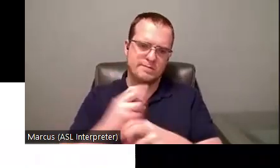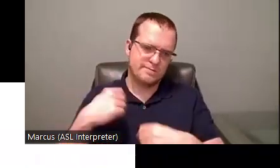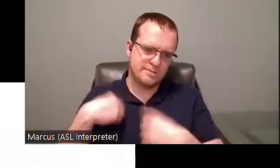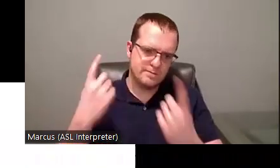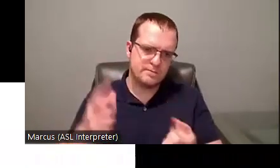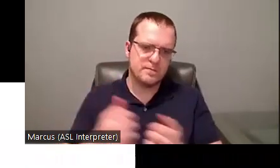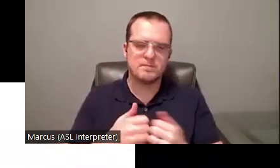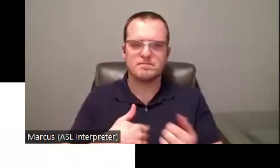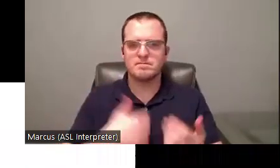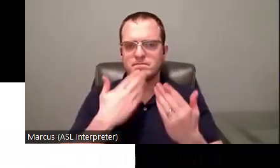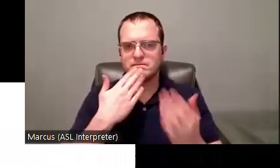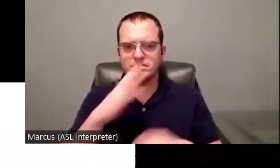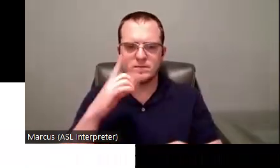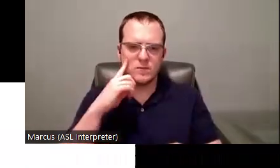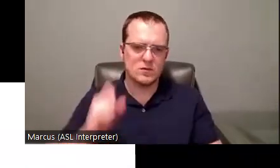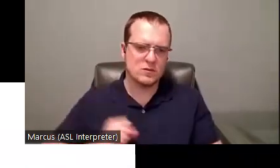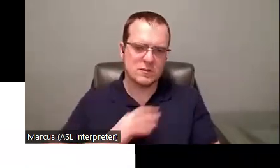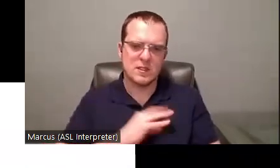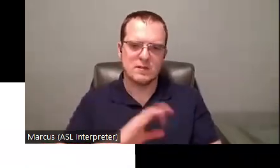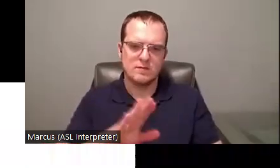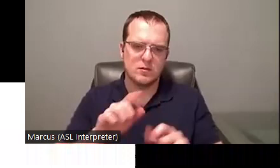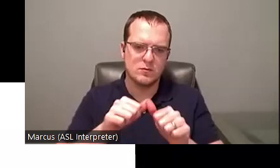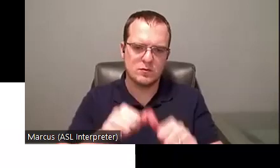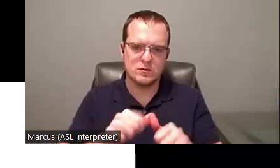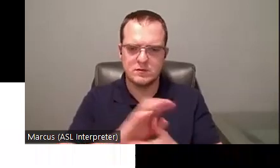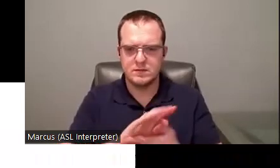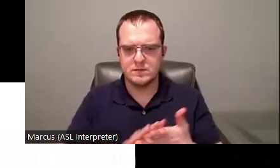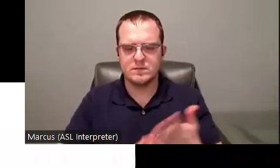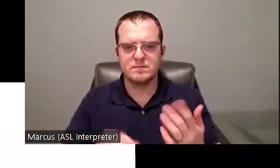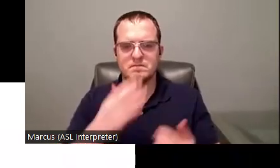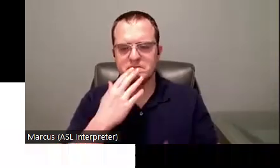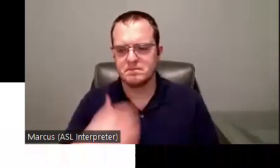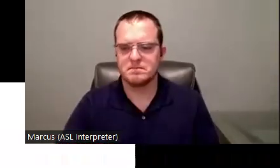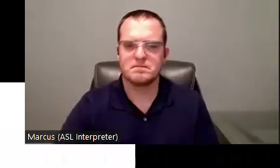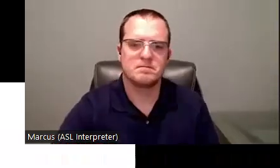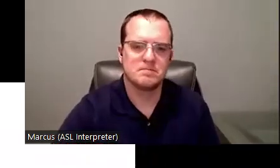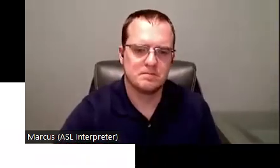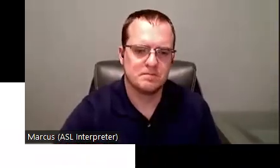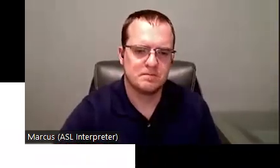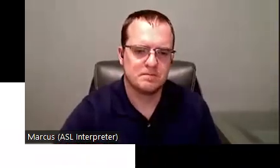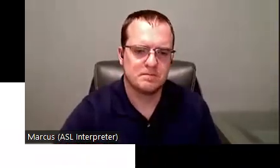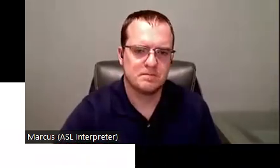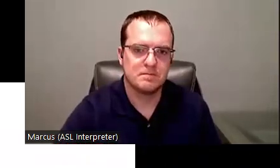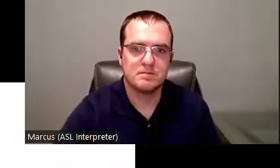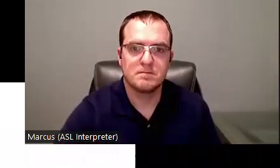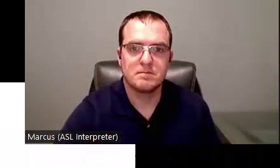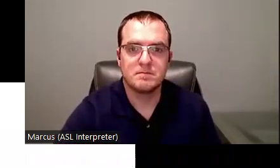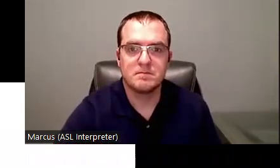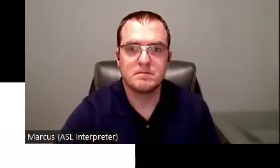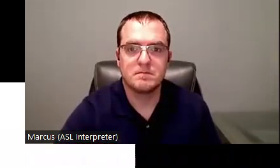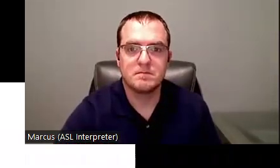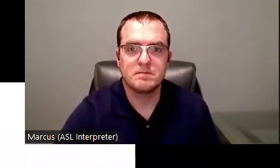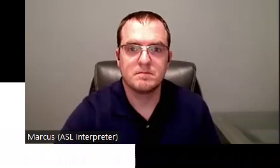staff's persistence and wherewithal, and again, the community's patience as we've done this. So thank you. Thank you very